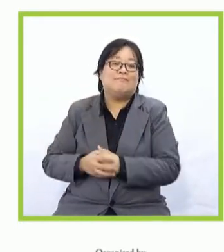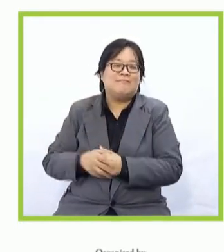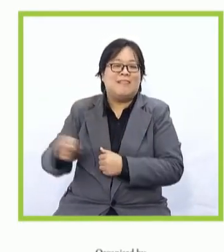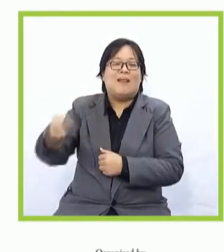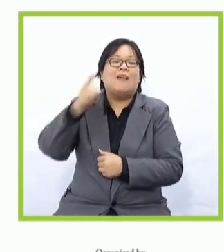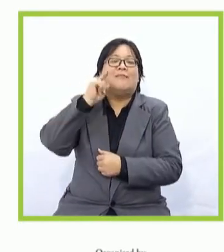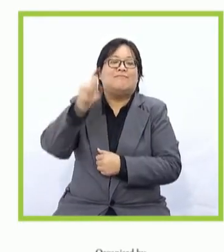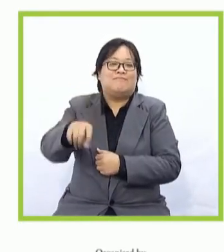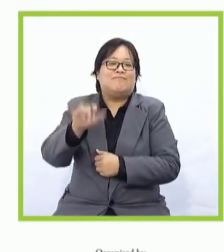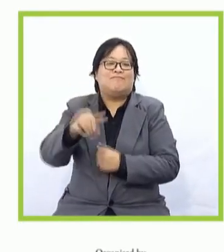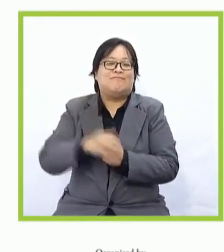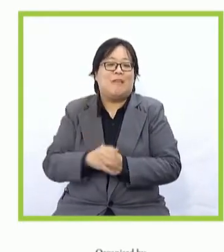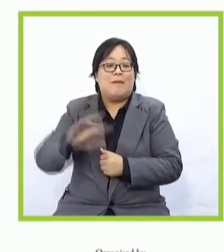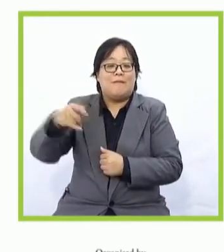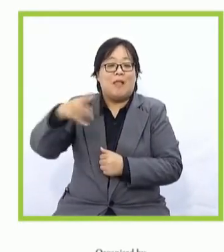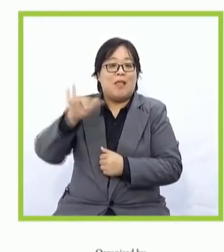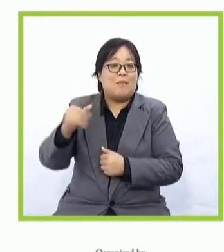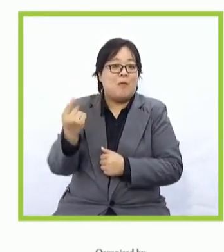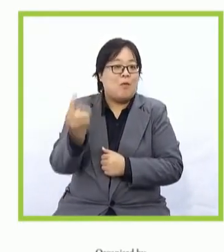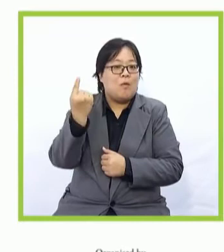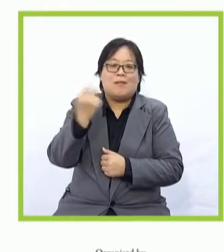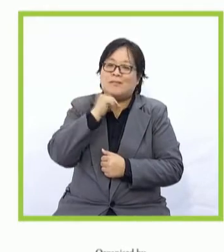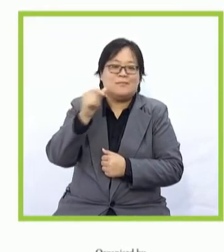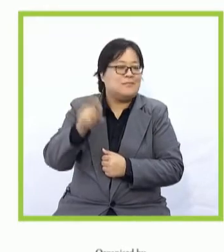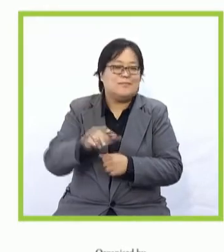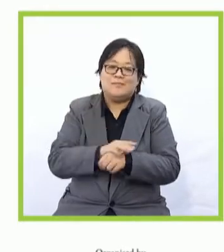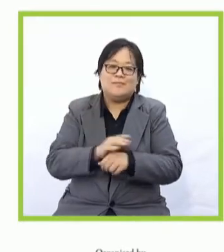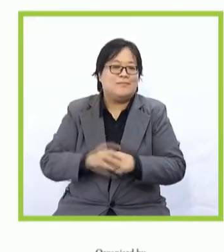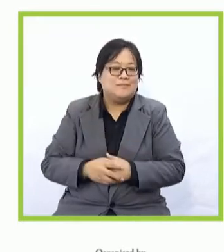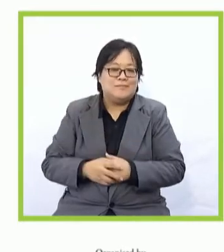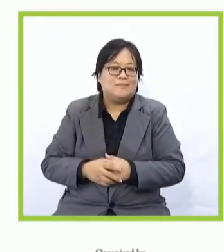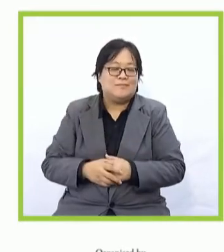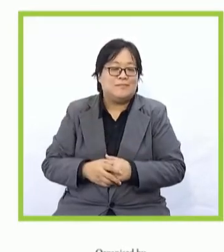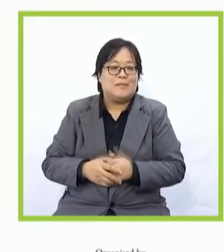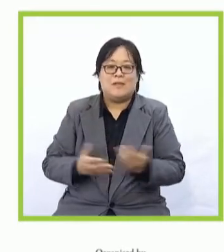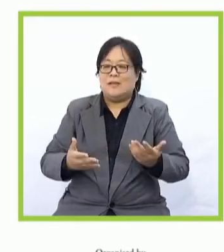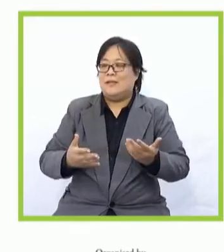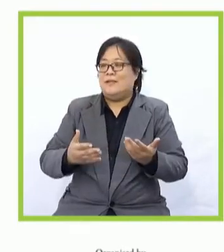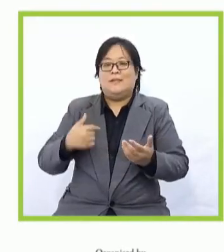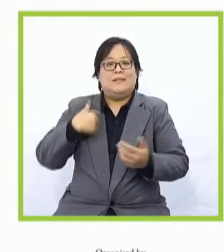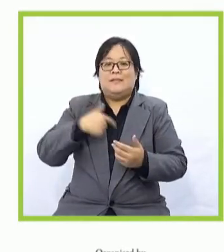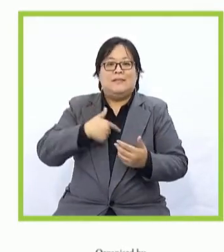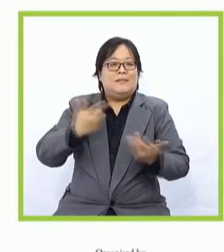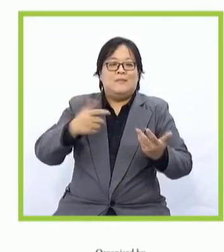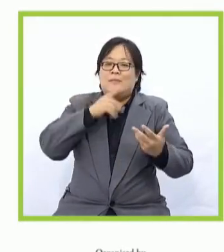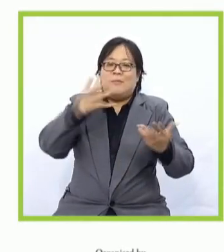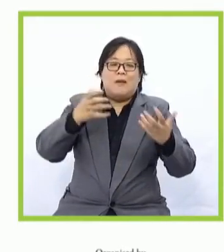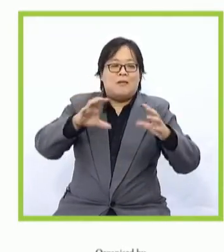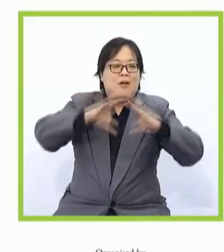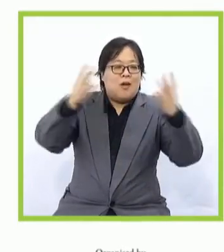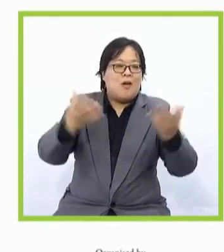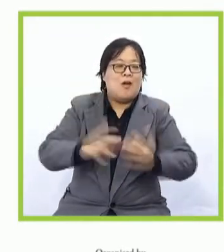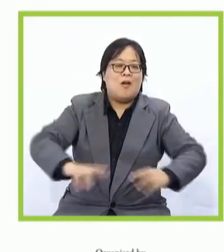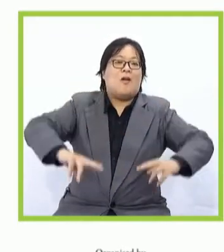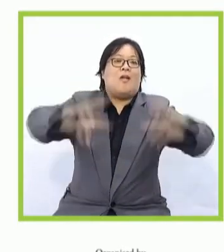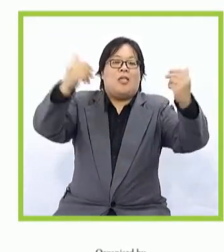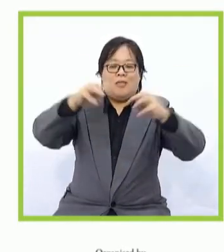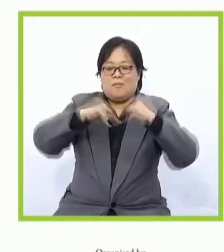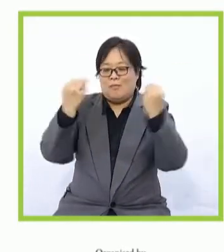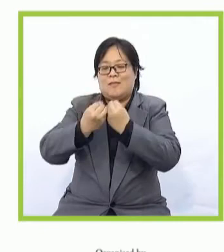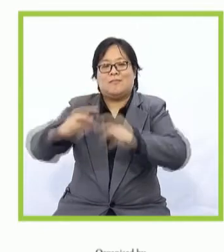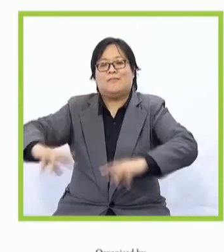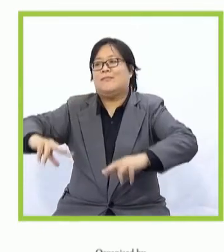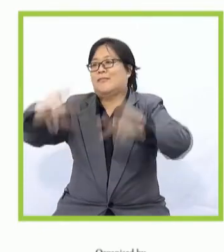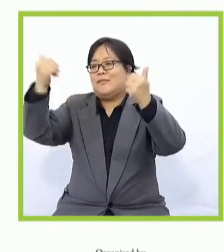this: philanthropy alone will not ensure opportunity for all, will not heal the growing anger in the world, or enable societies to overcome